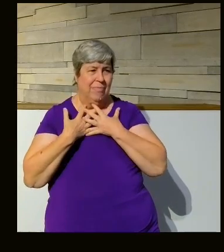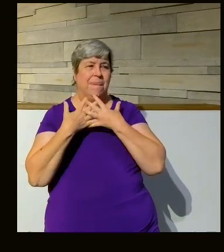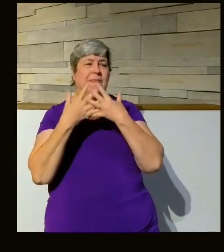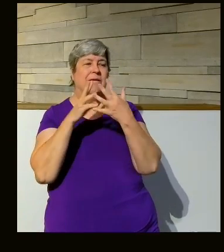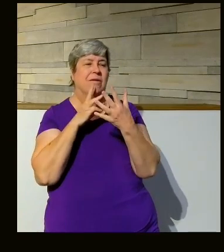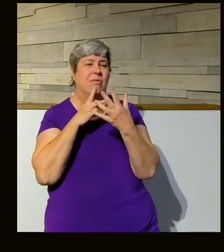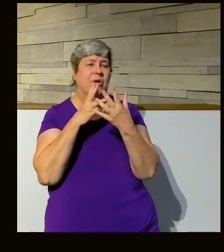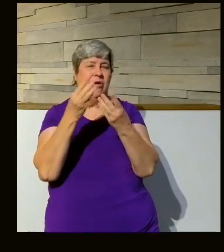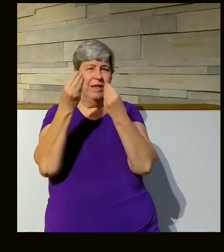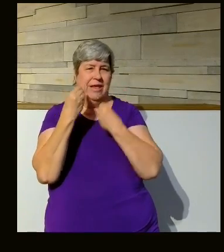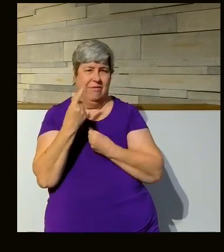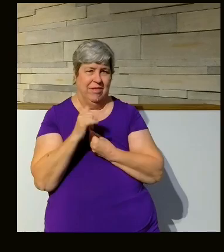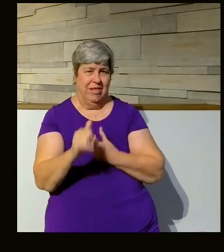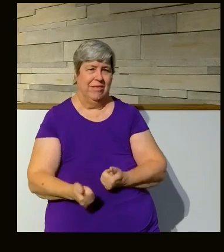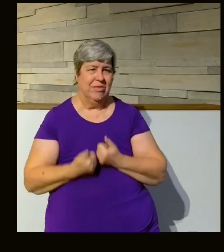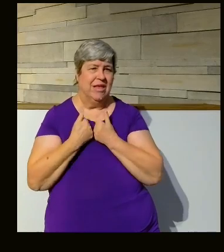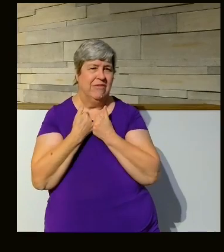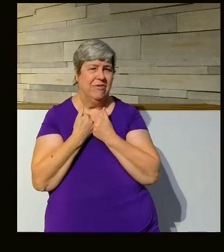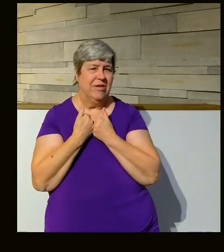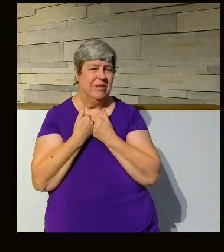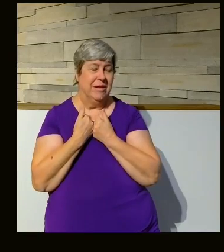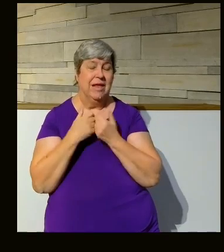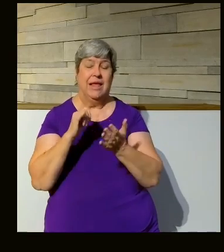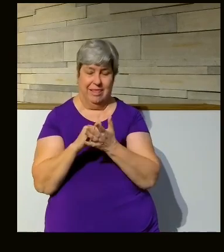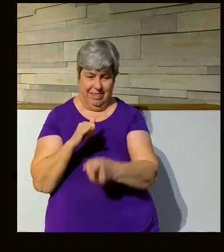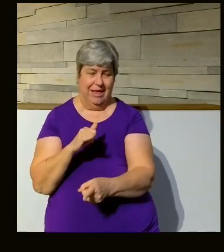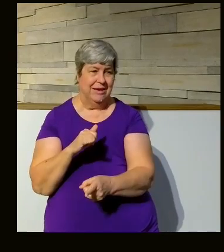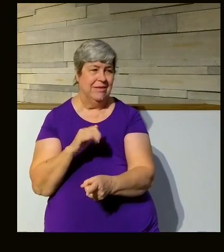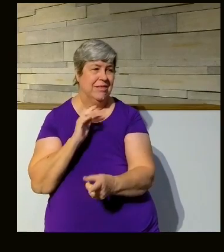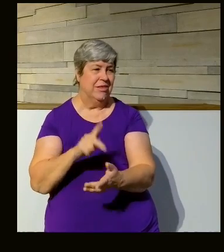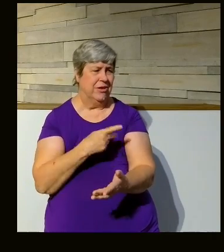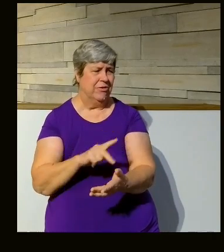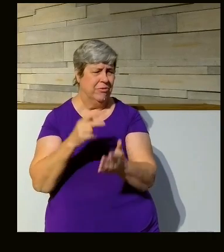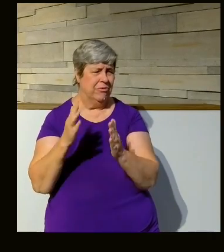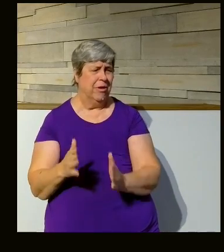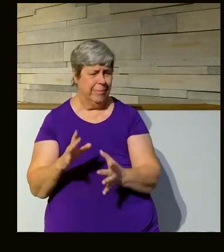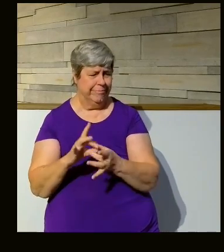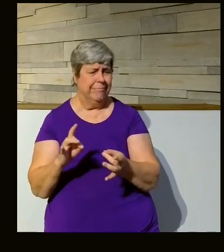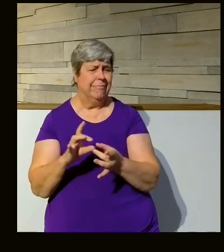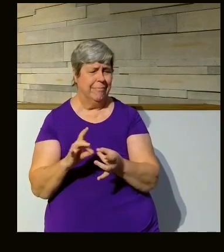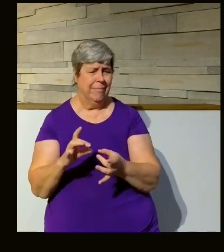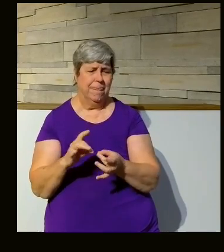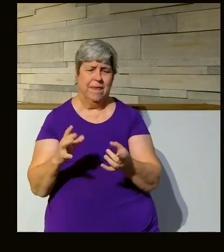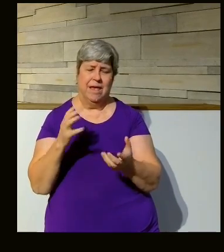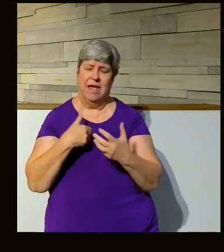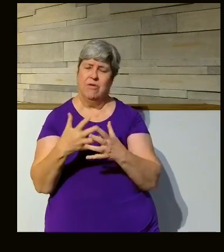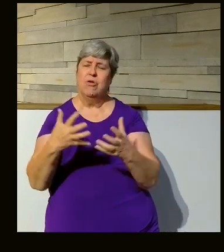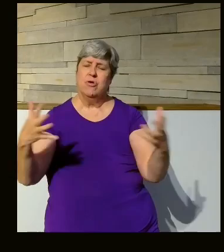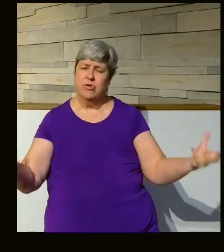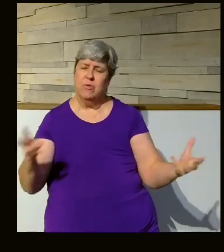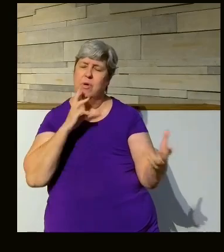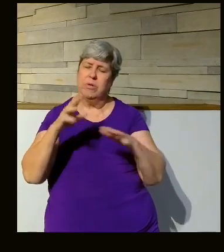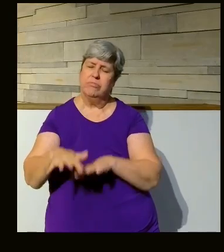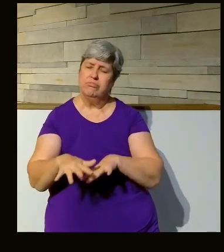to eternal life. And that's what our psalm is telling us here. I'm going to have so much. It's going to